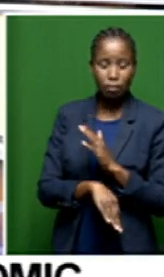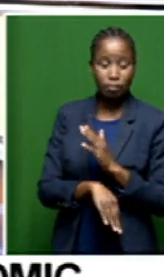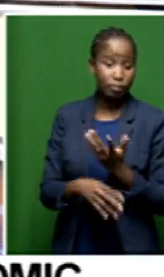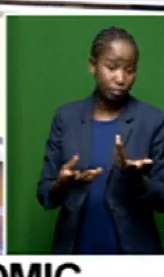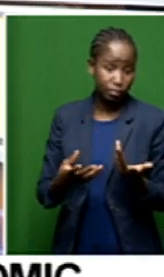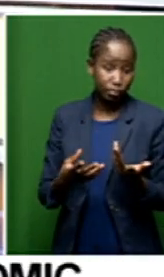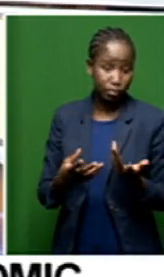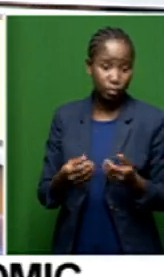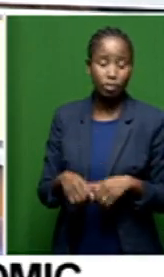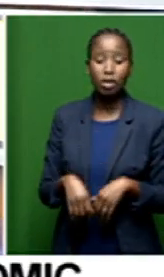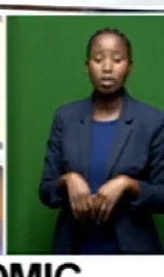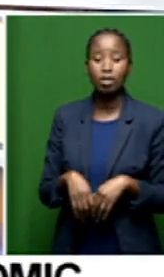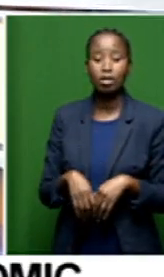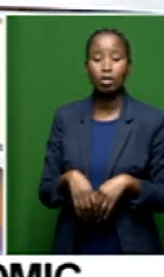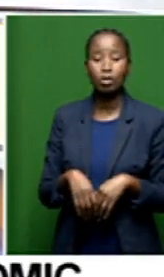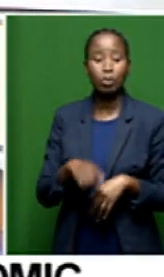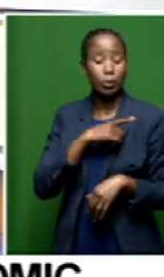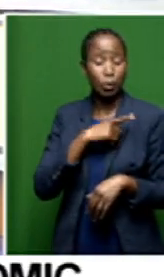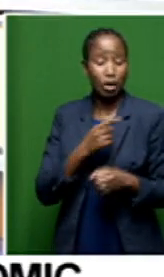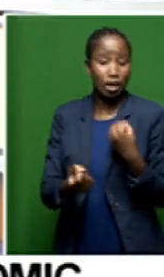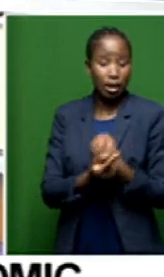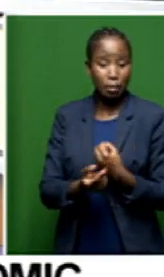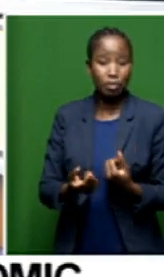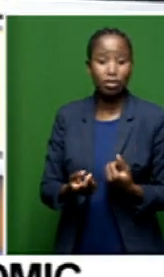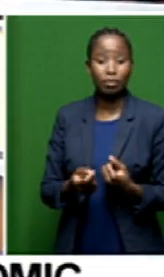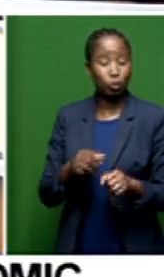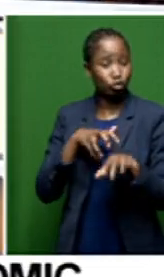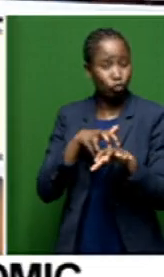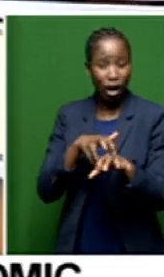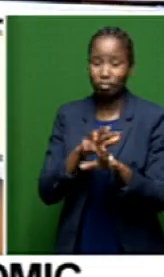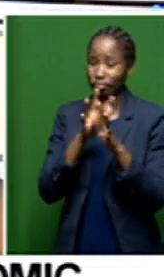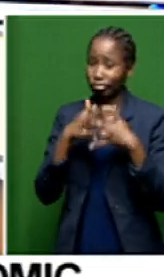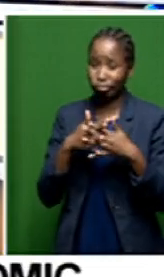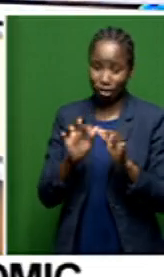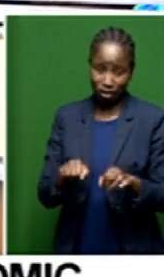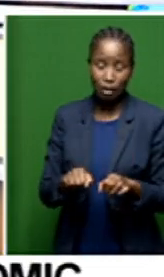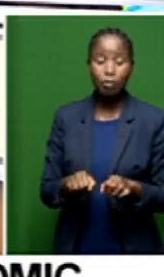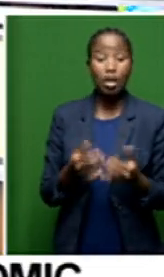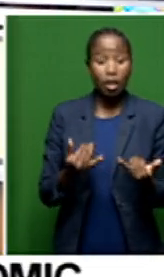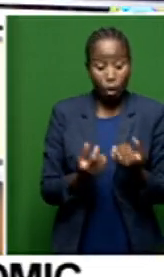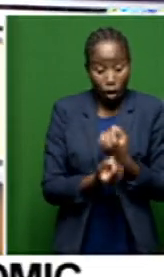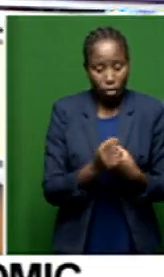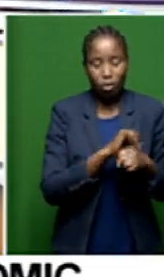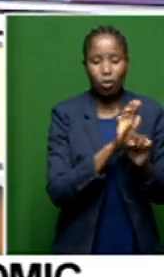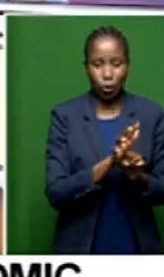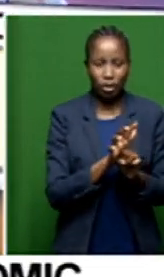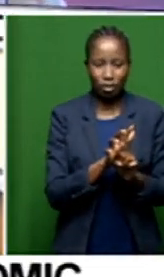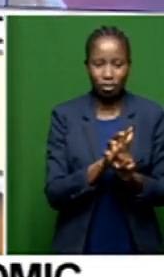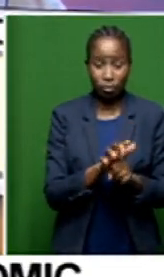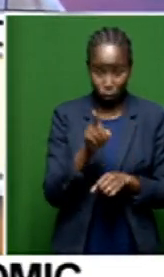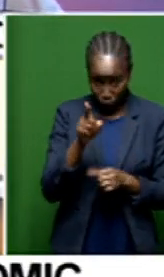so-called insurrection, and this is something that we need to keep in the back of our mind. We're coming out of COVID. So, would you say